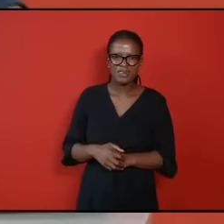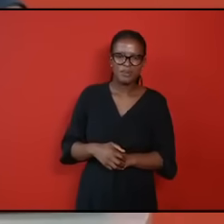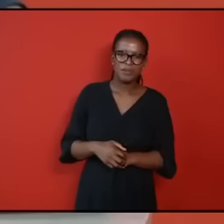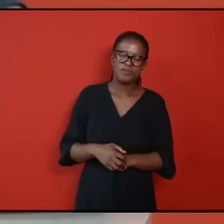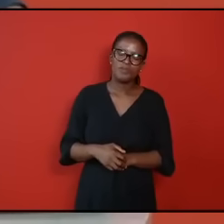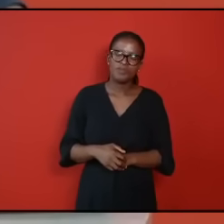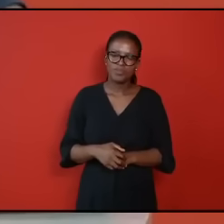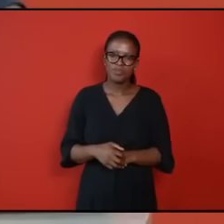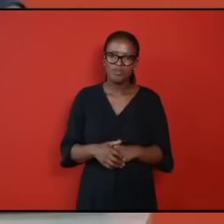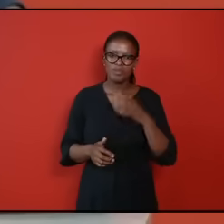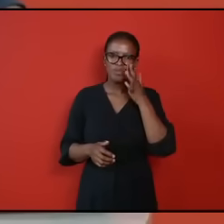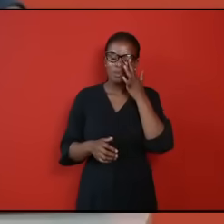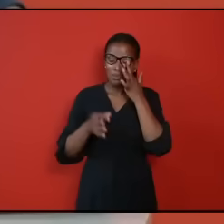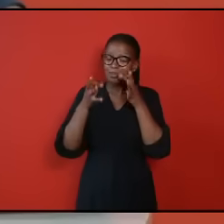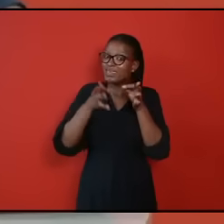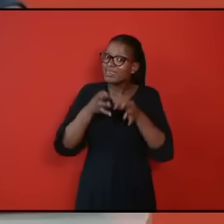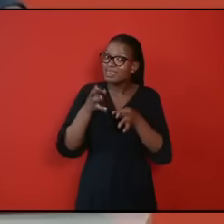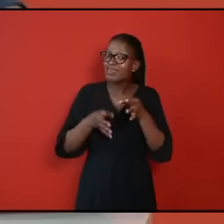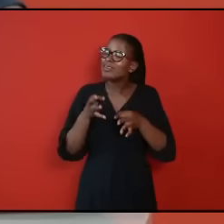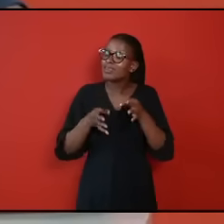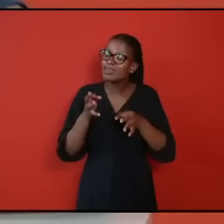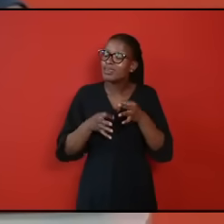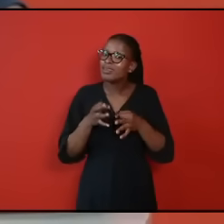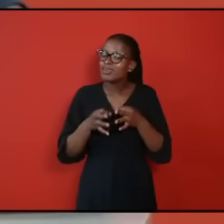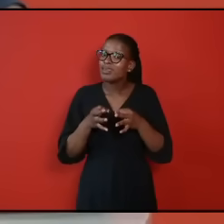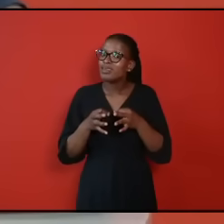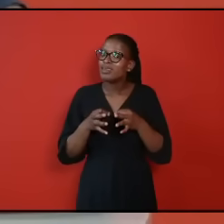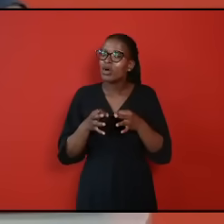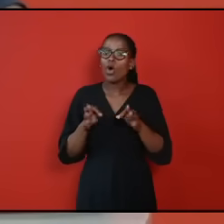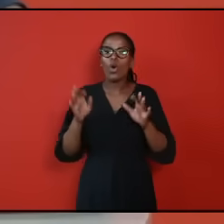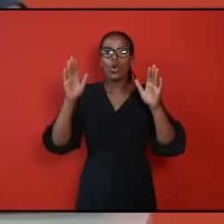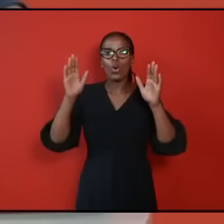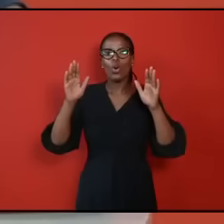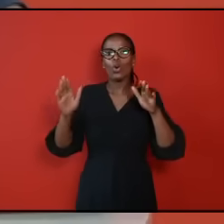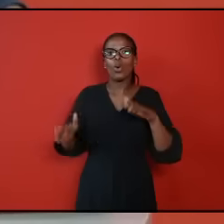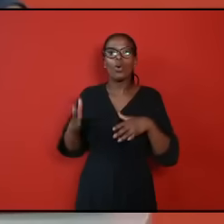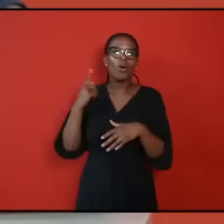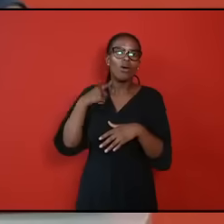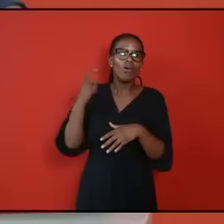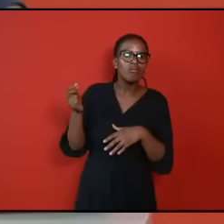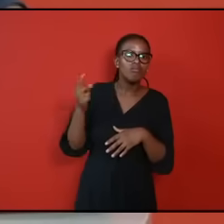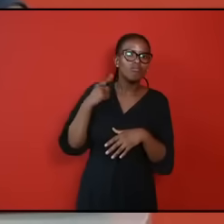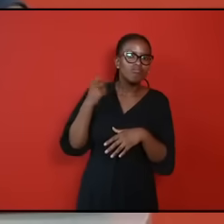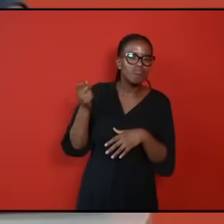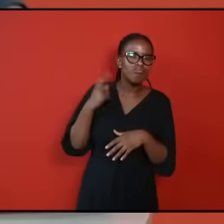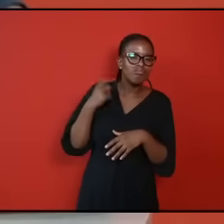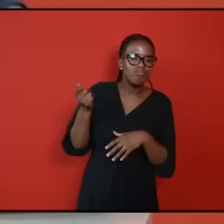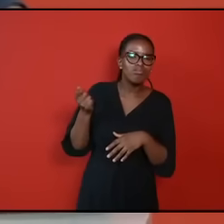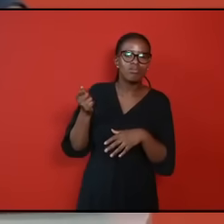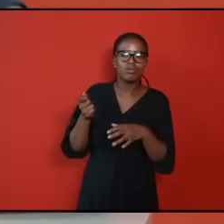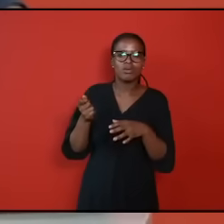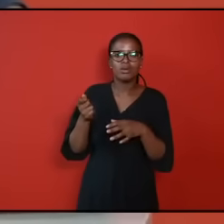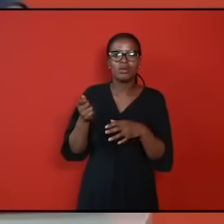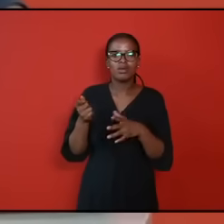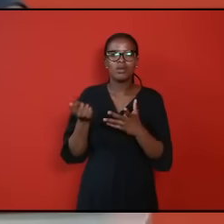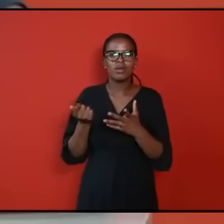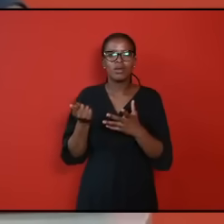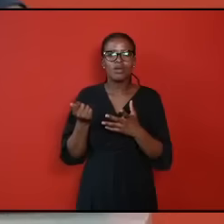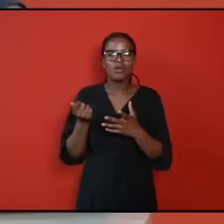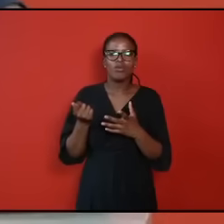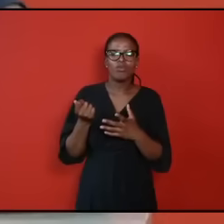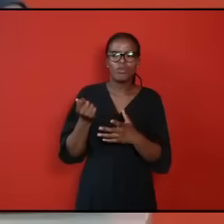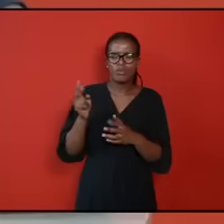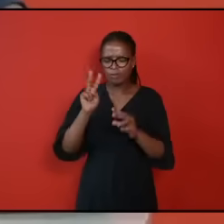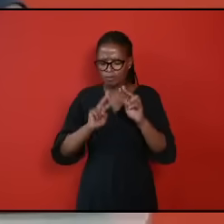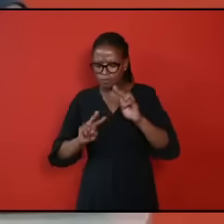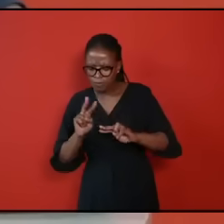Why party? I got a puppy. At least I get a puppy and train to look after something. Then you'll know how to